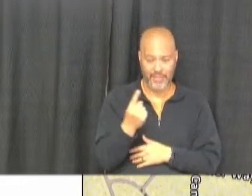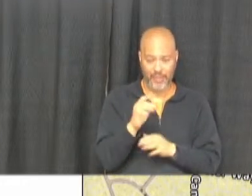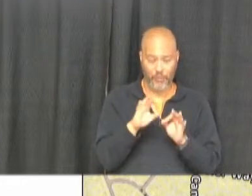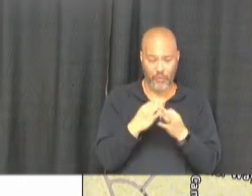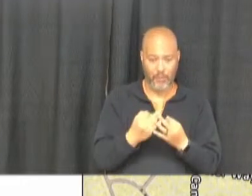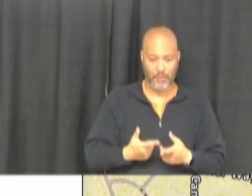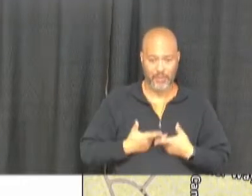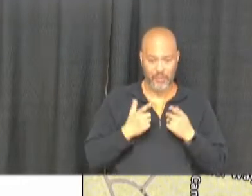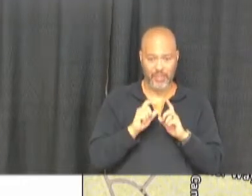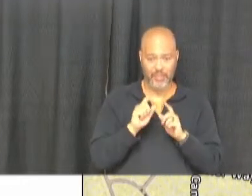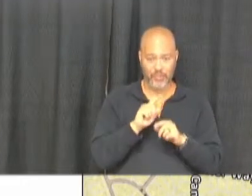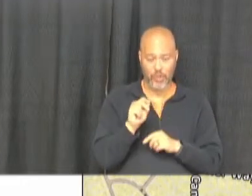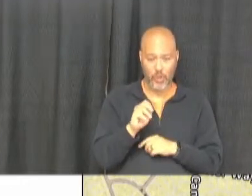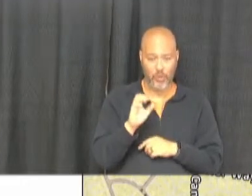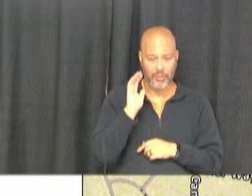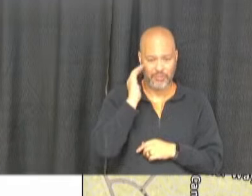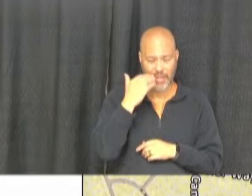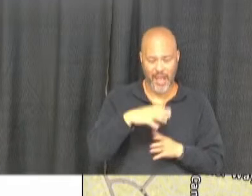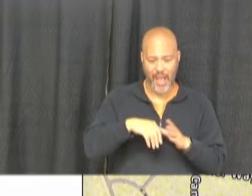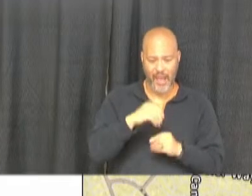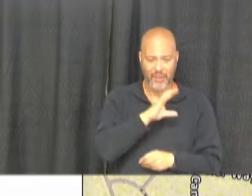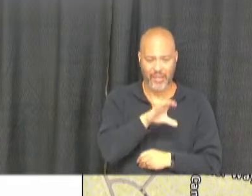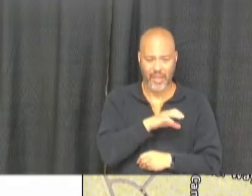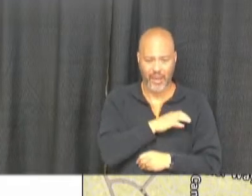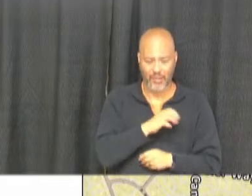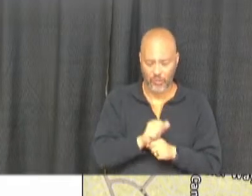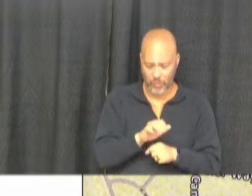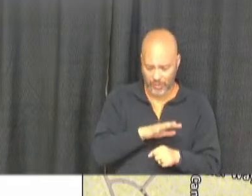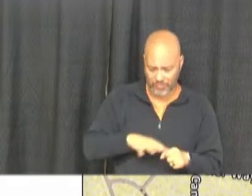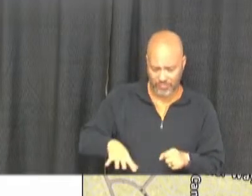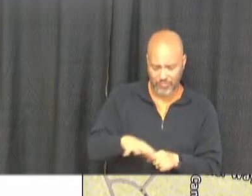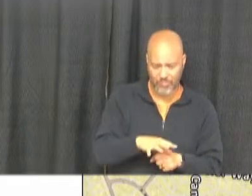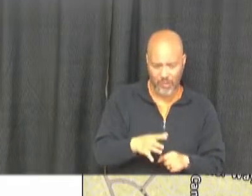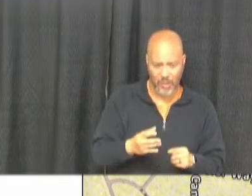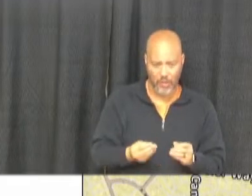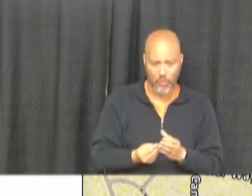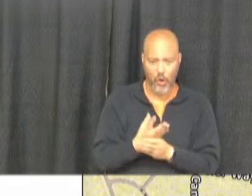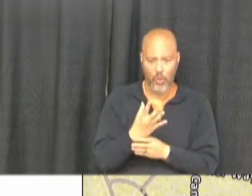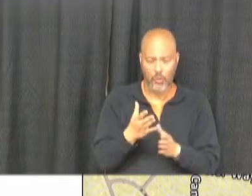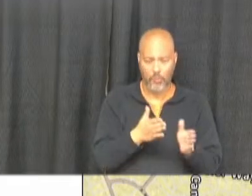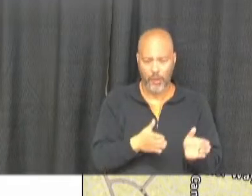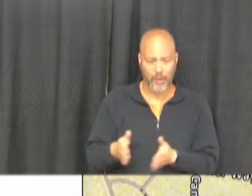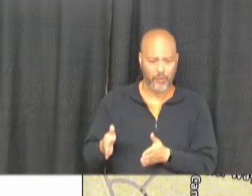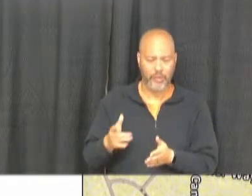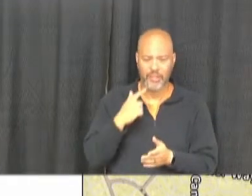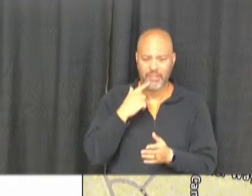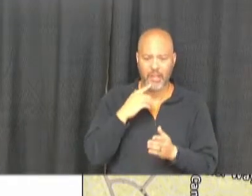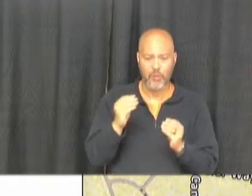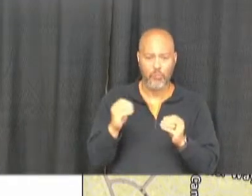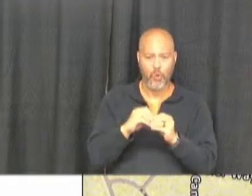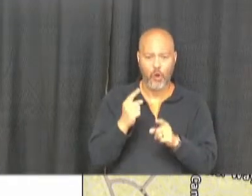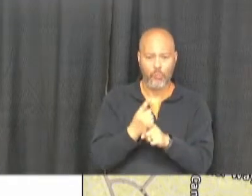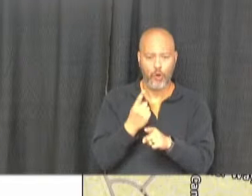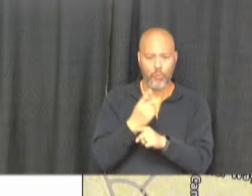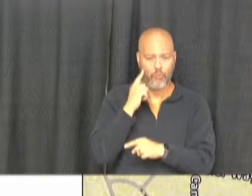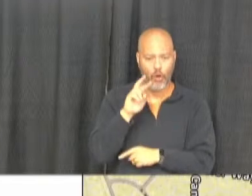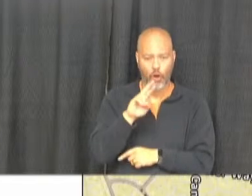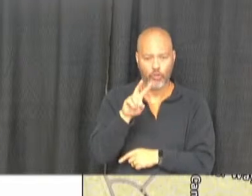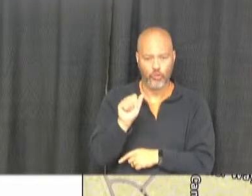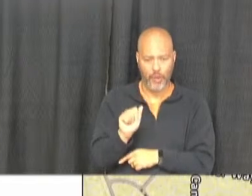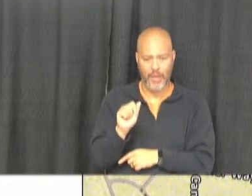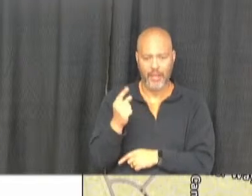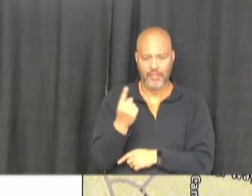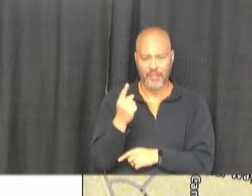single-family residential zoning appears to be out of character with the surrounding development pattern. Staff said it would be more appropriate for R2A